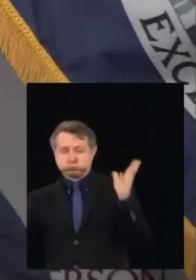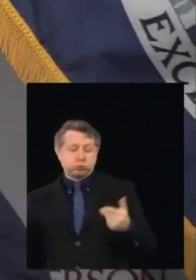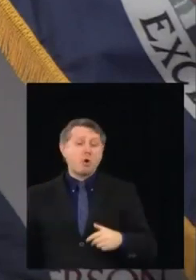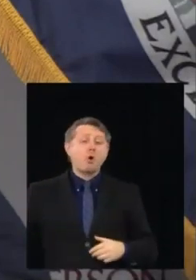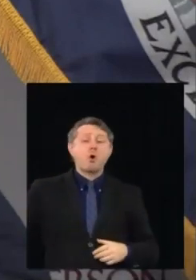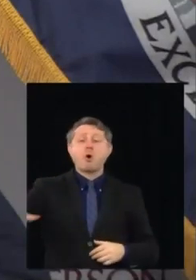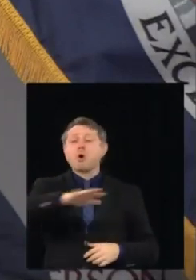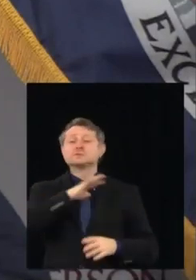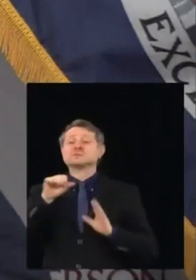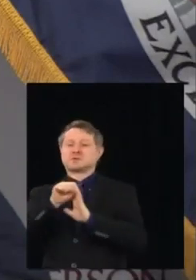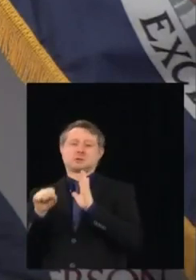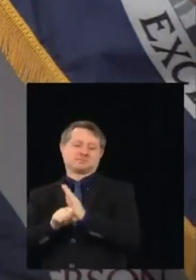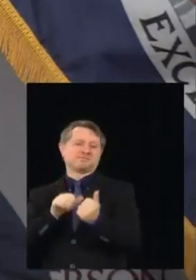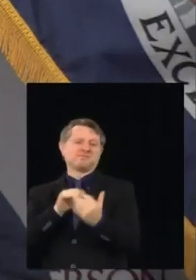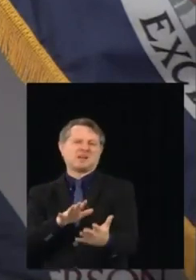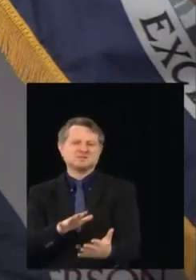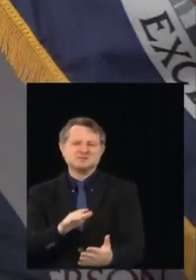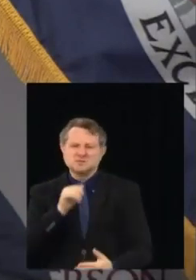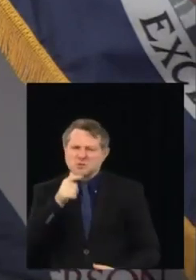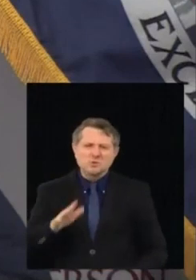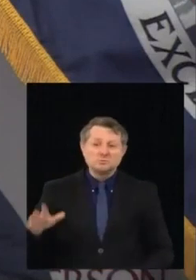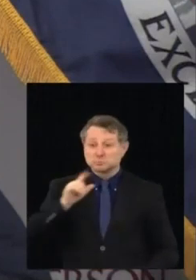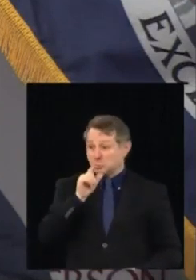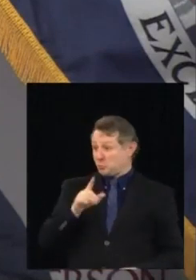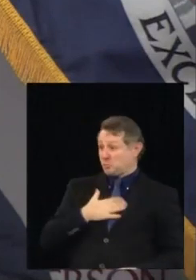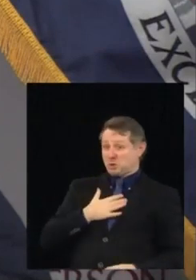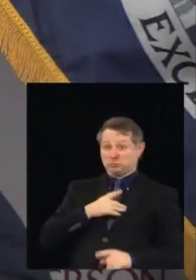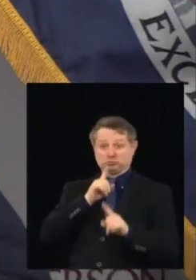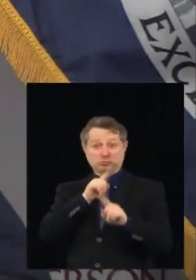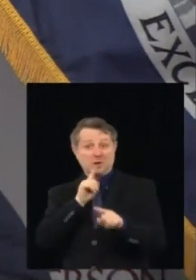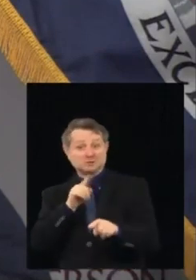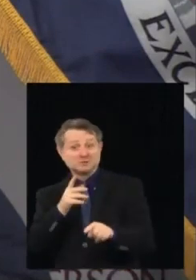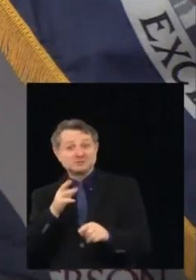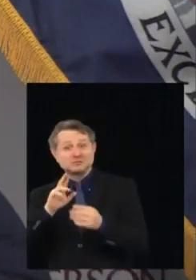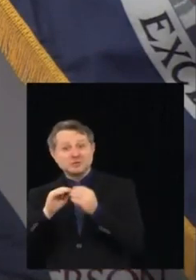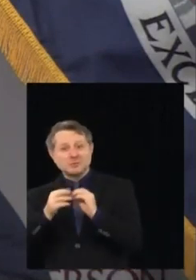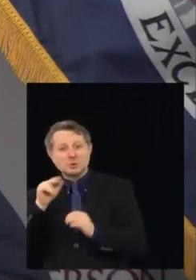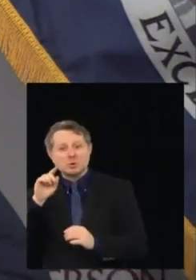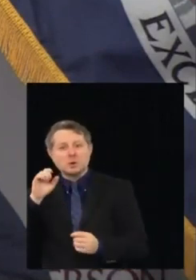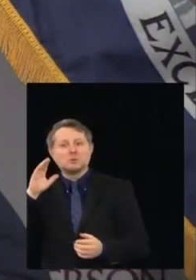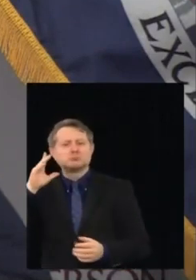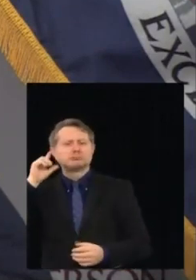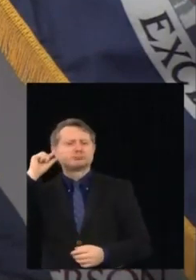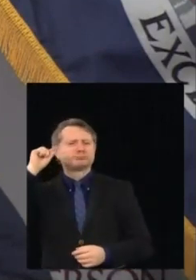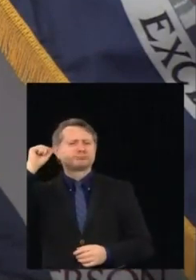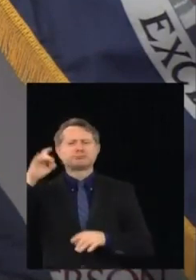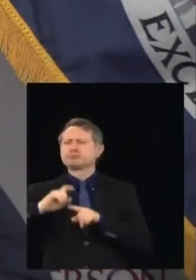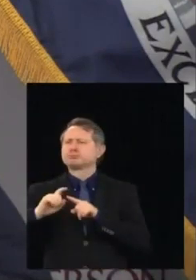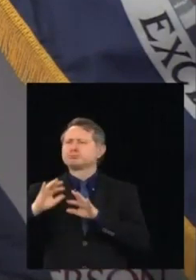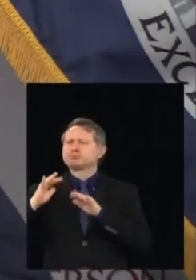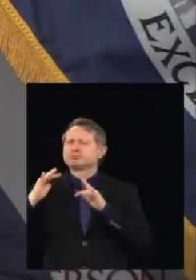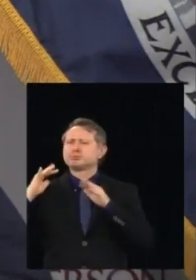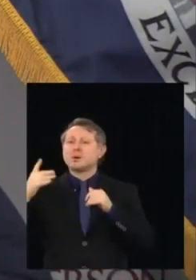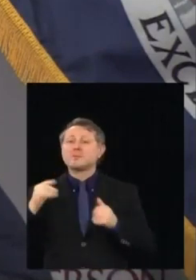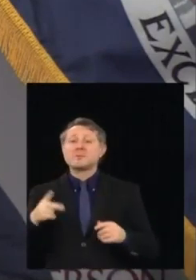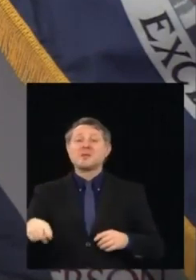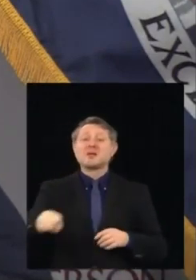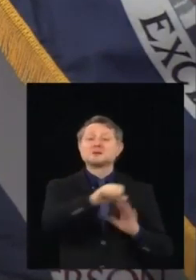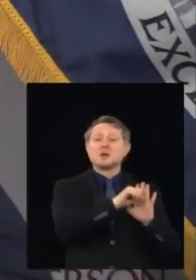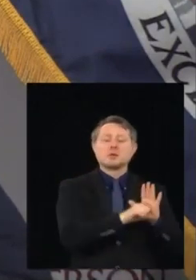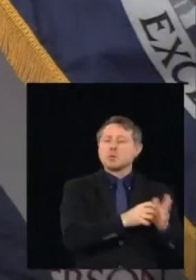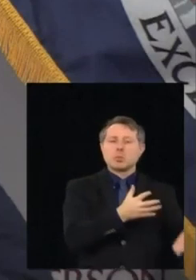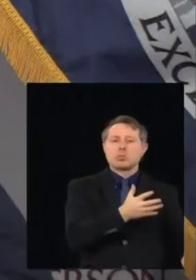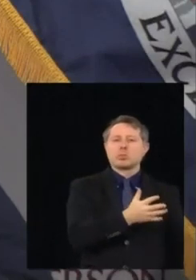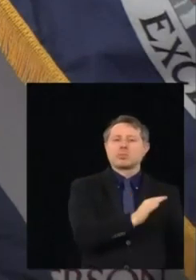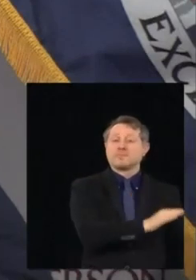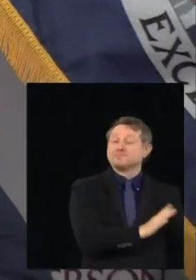Our response rate is much, much better than any other state. But if you haven't gotten